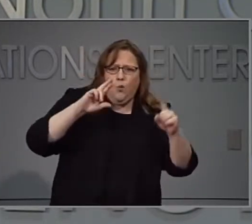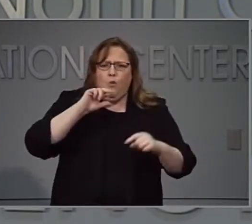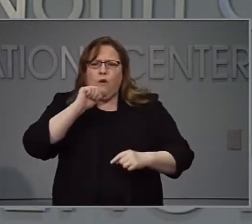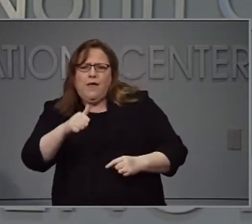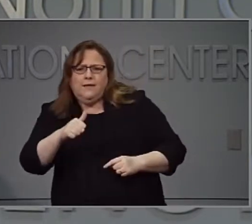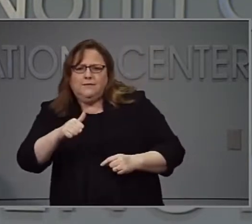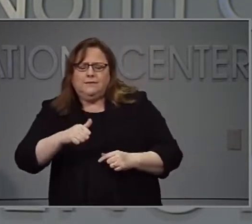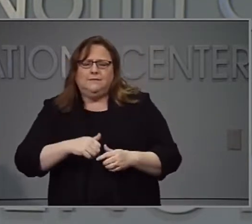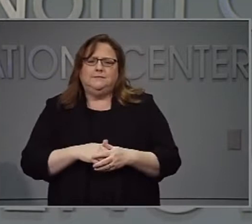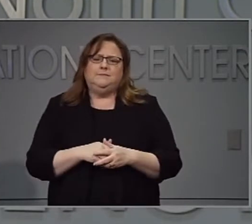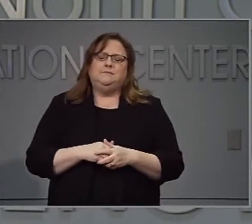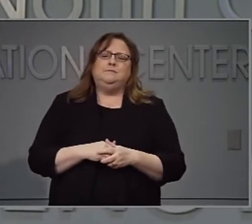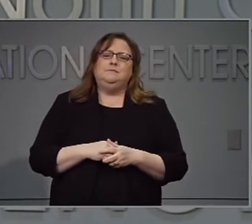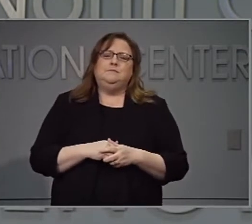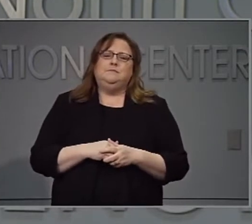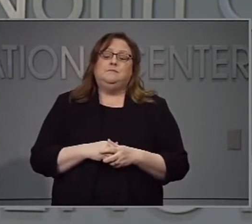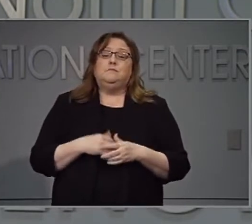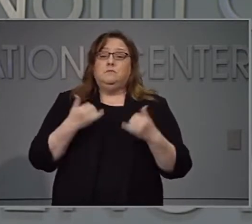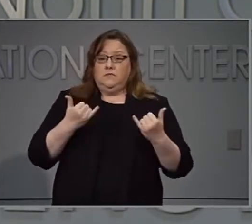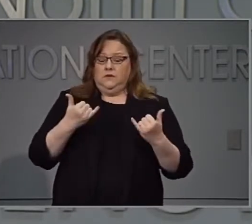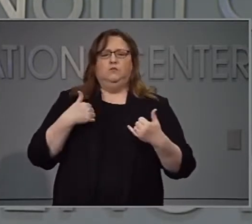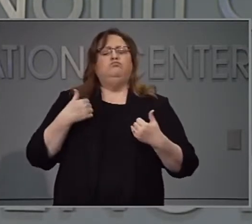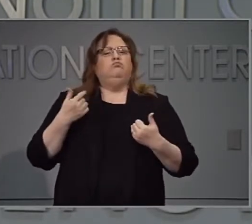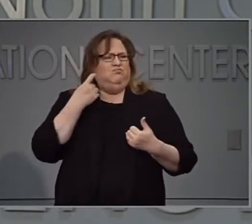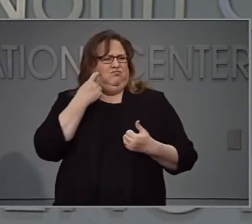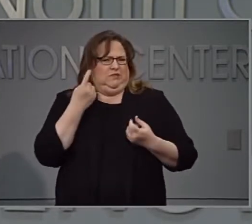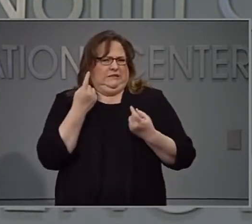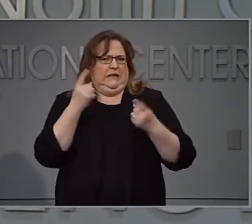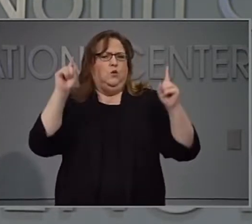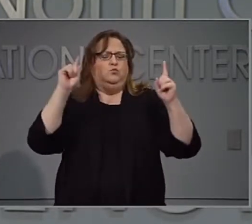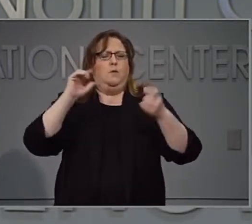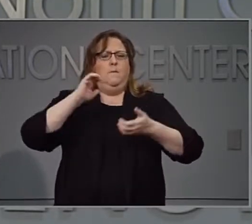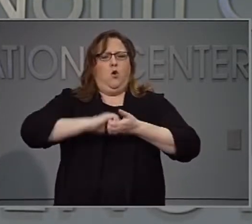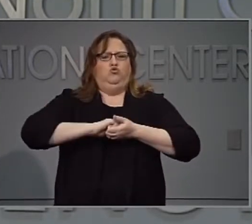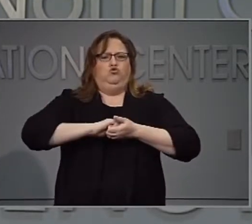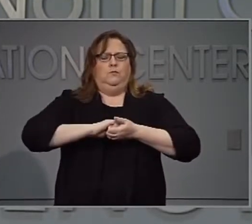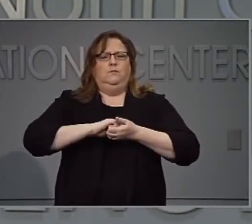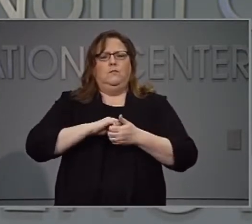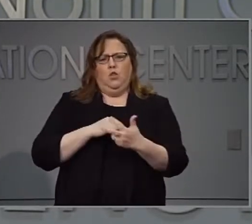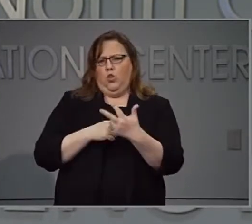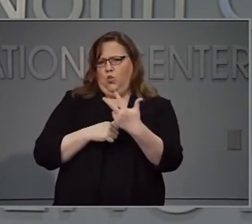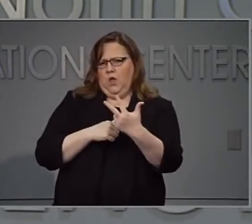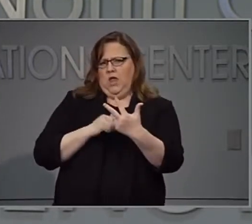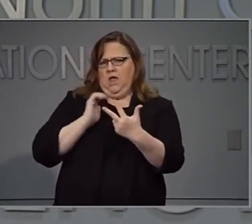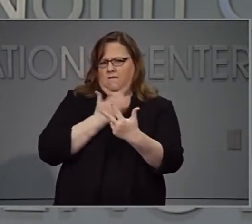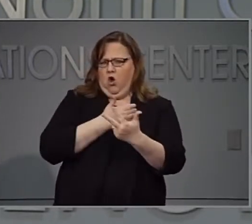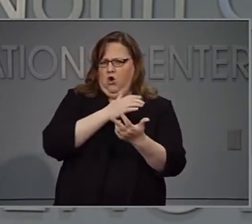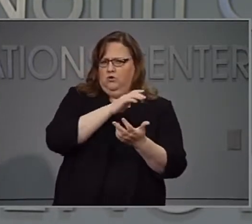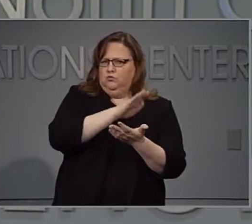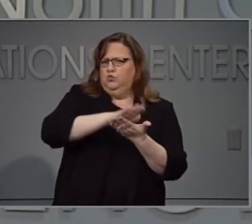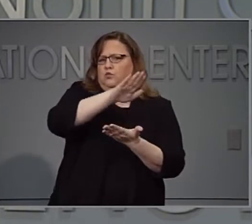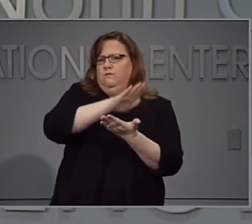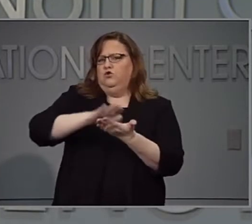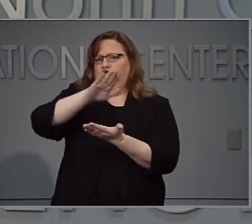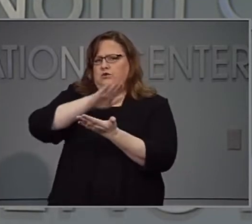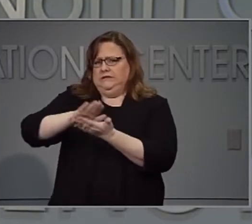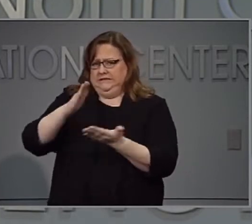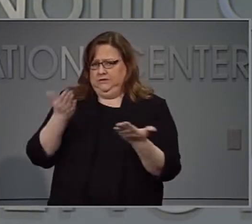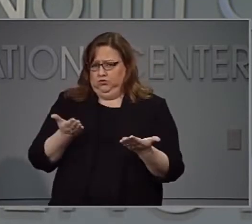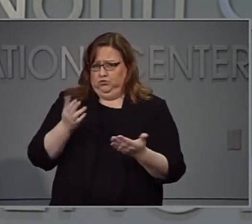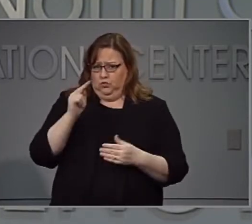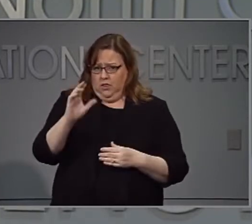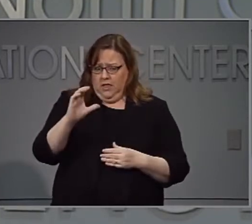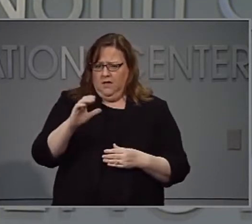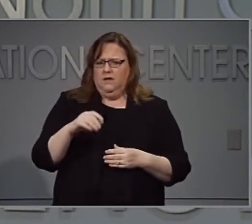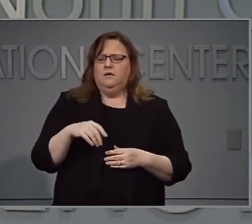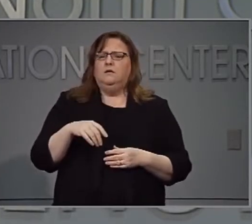Today, we announce a partnership with 3 of our state's medical universities to use testing and tracing